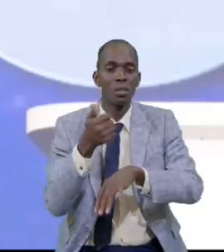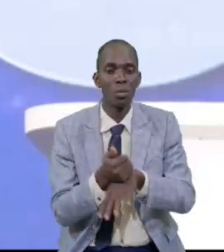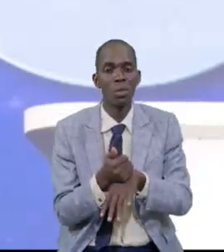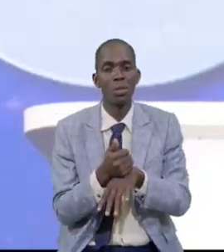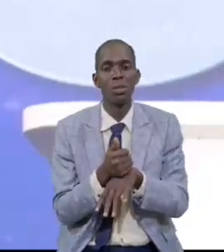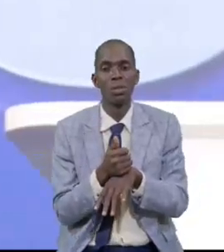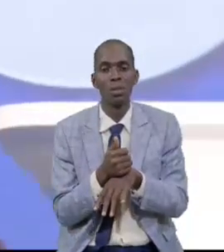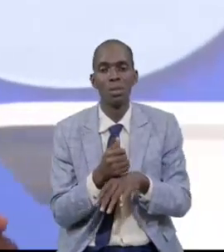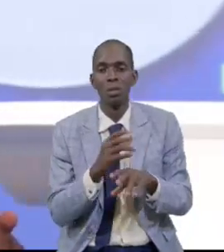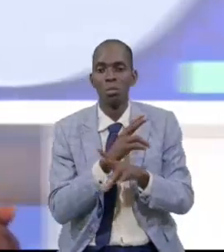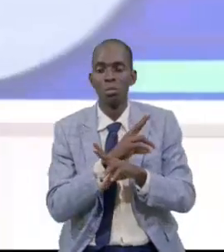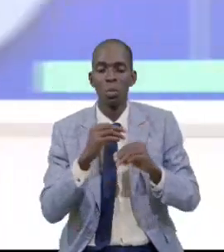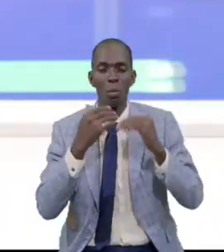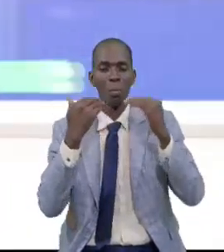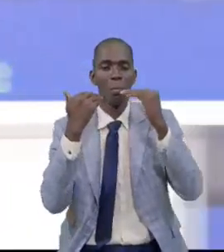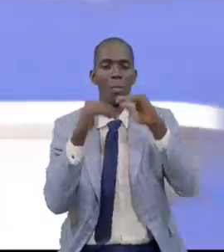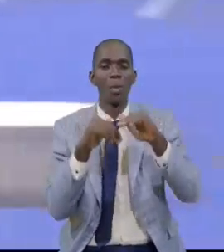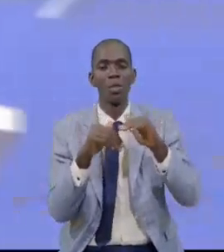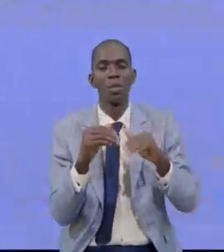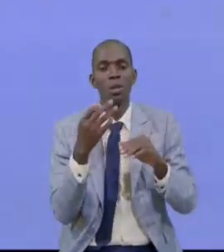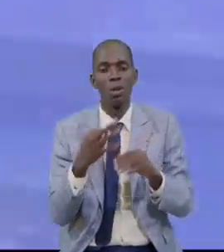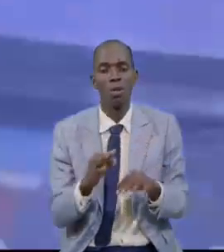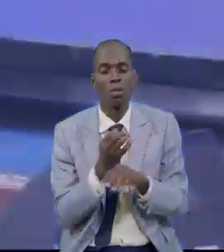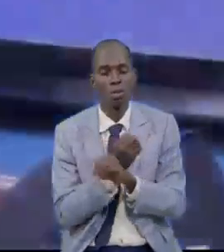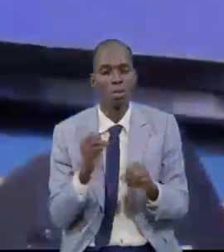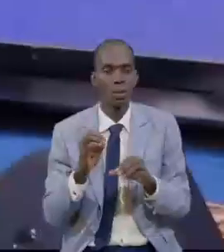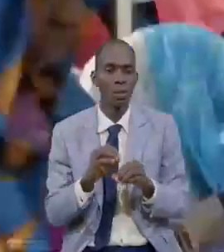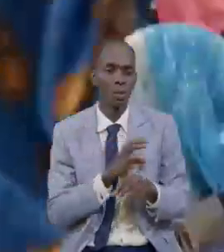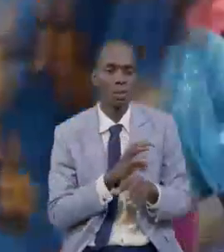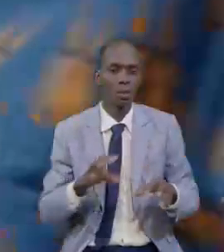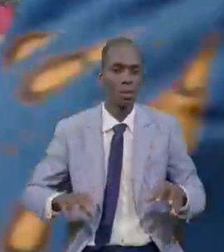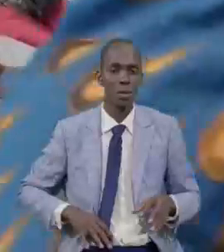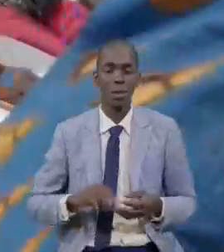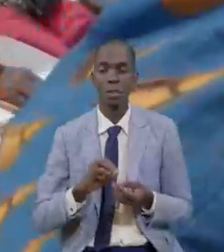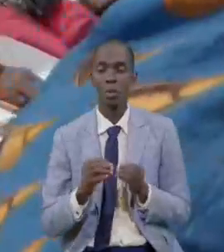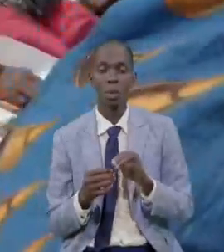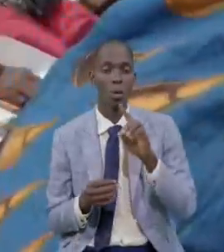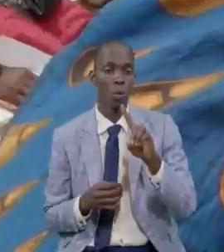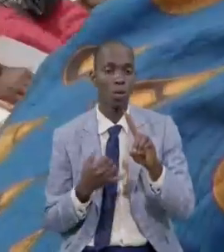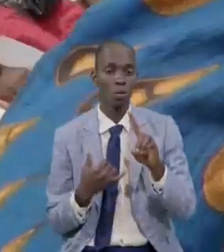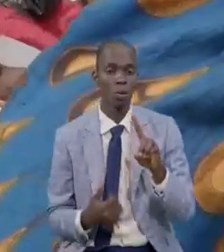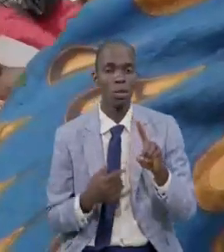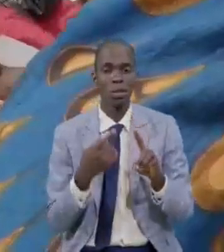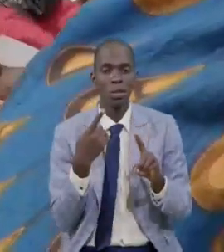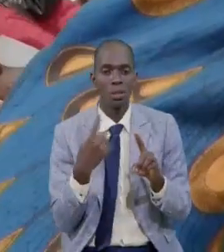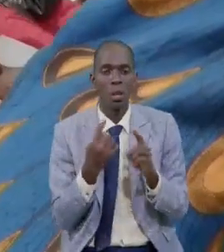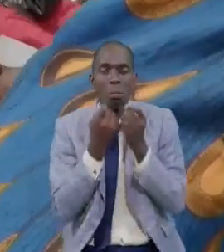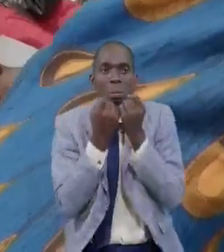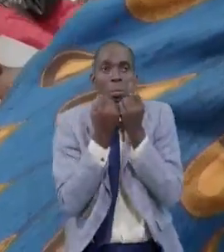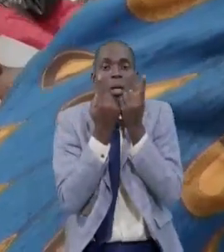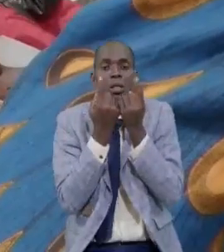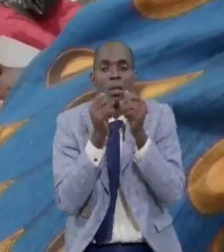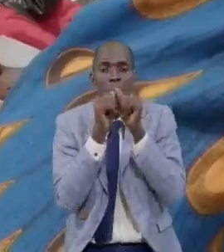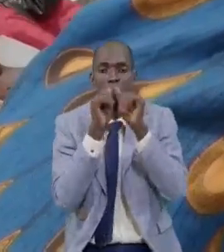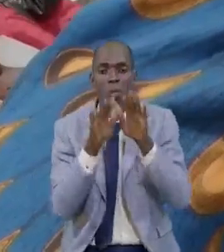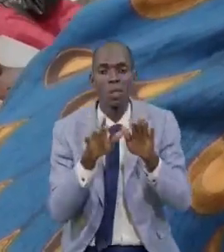salvation in Christ. Look at number one. Number one, we're looking at the amazing blessedness